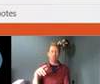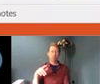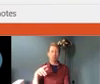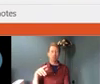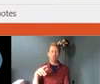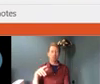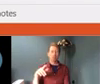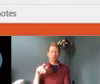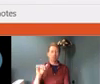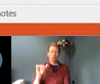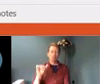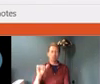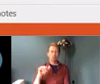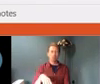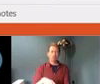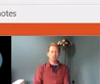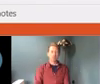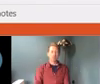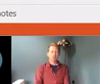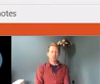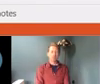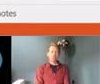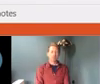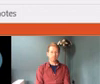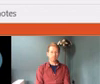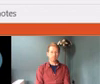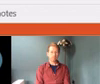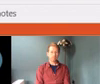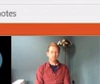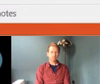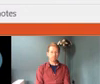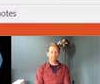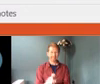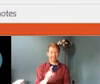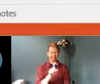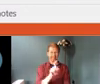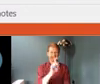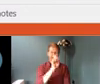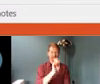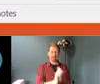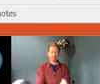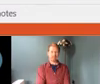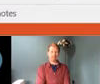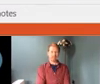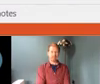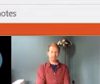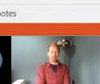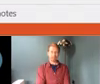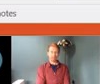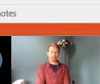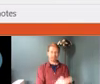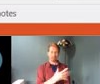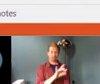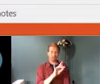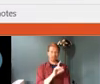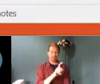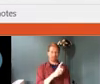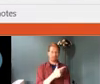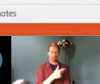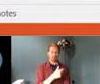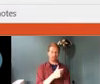No, not quite. So it doesn't look to me like it's present. That one, yeah, that one. That's where I was. So can you